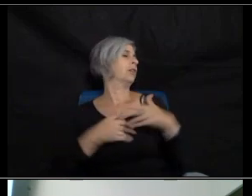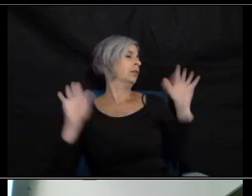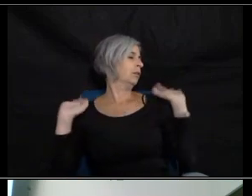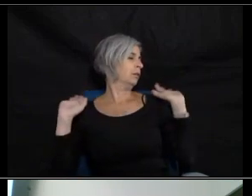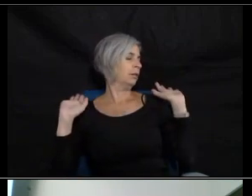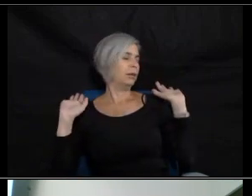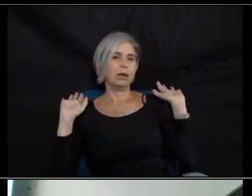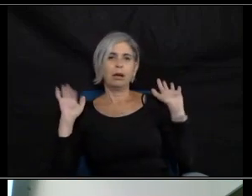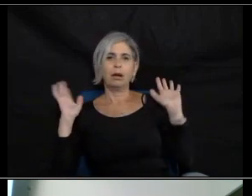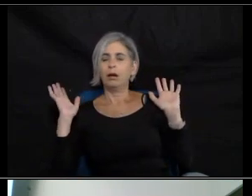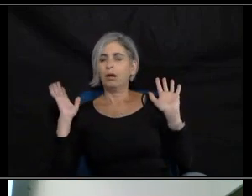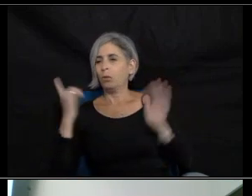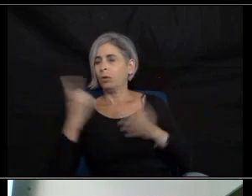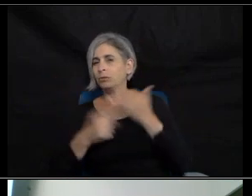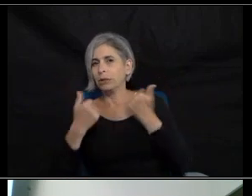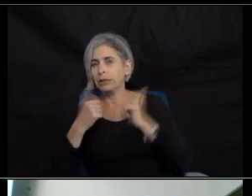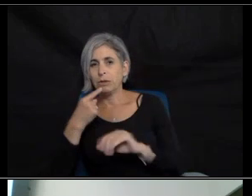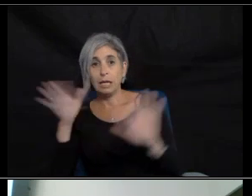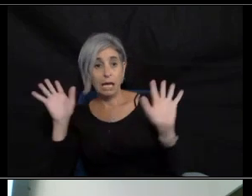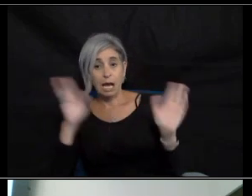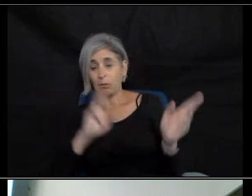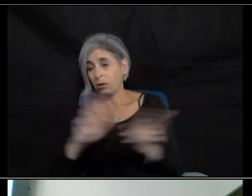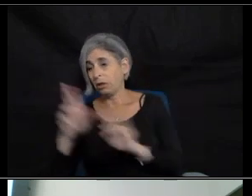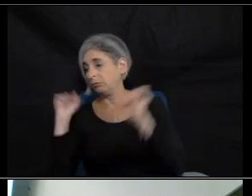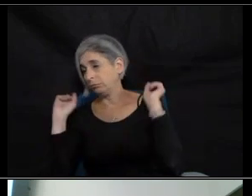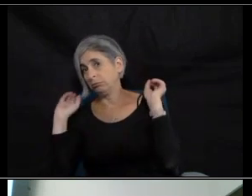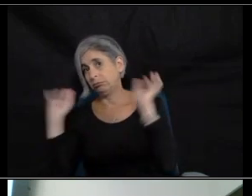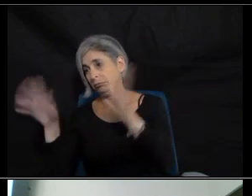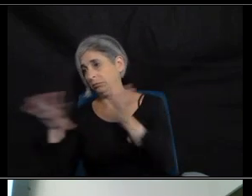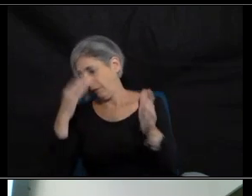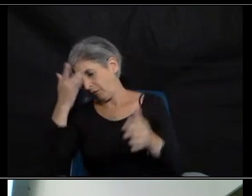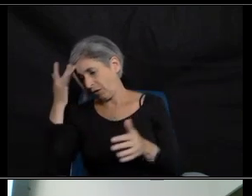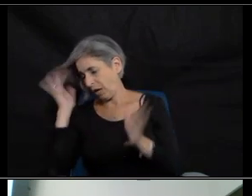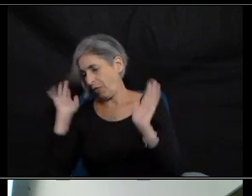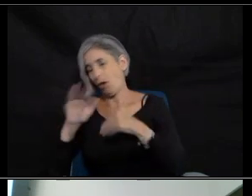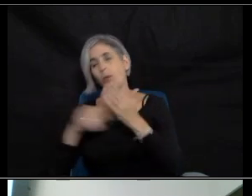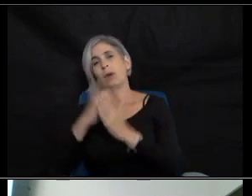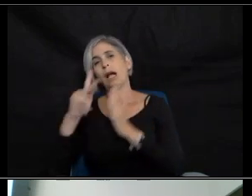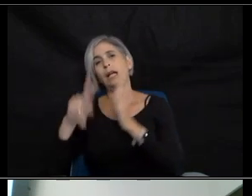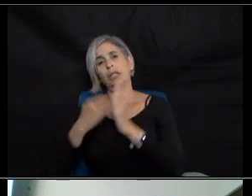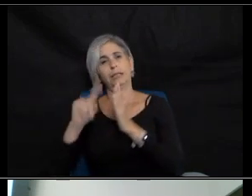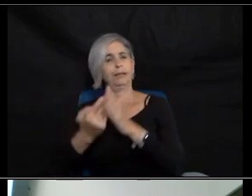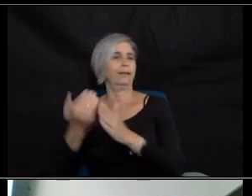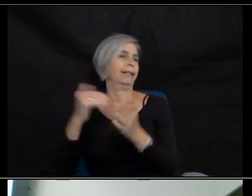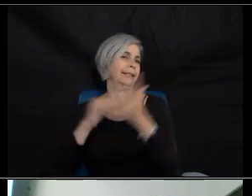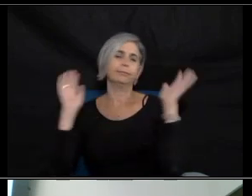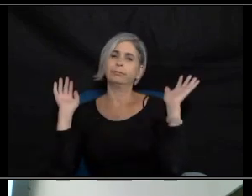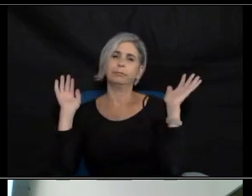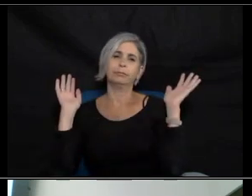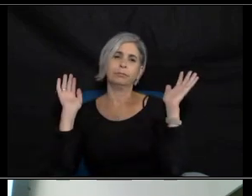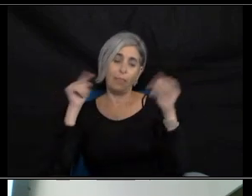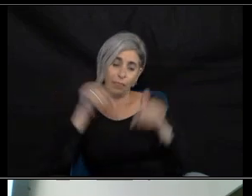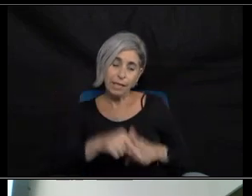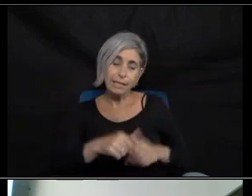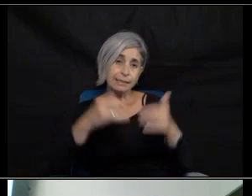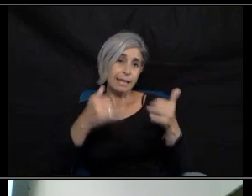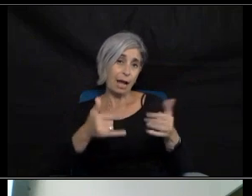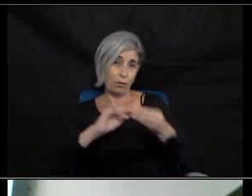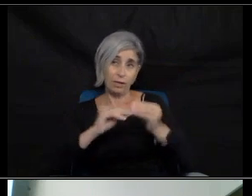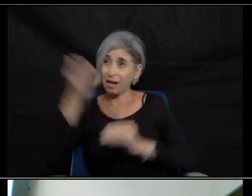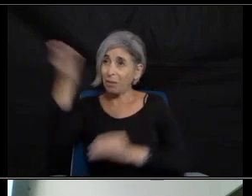trying to say. And I am just ready to kind of throw the towel here and just say start over, because this right here, right now, these